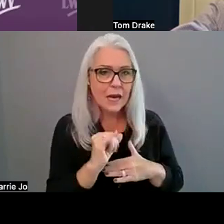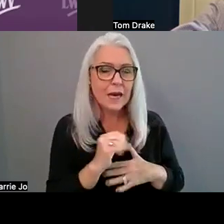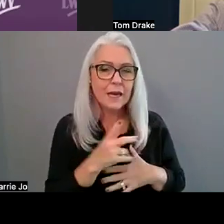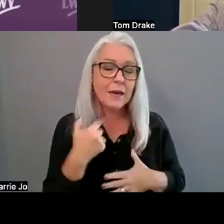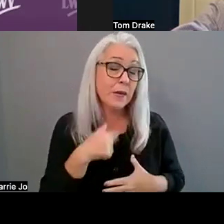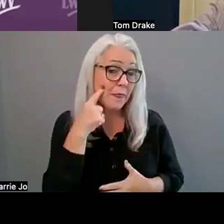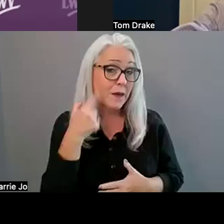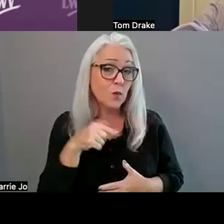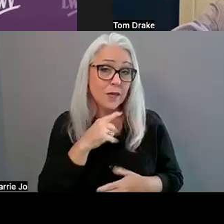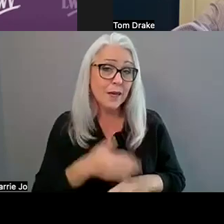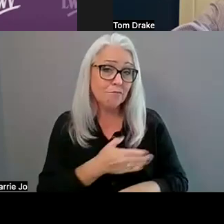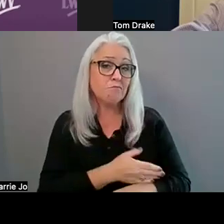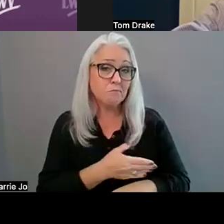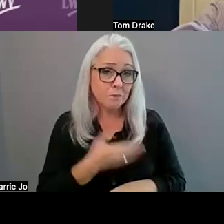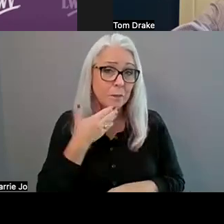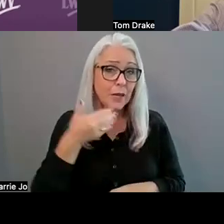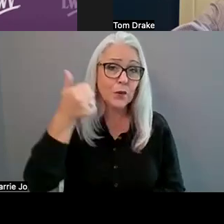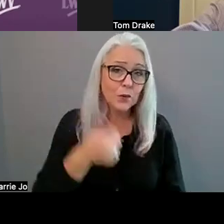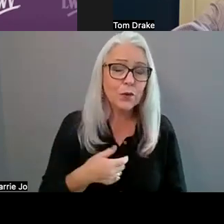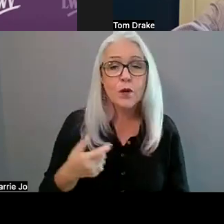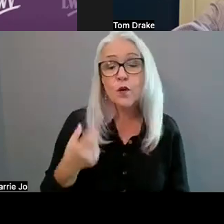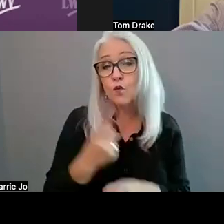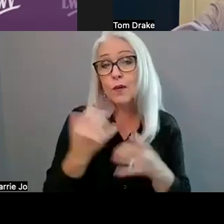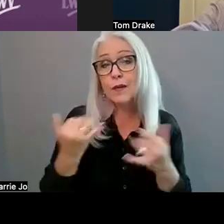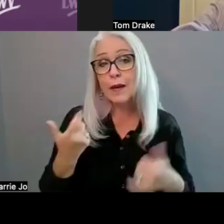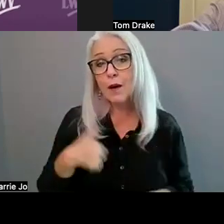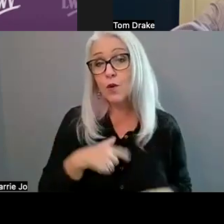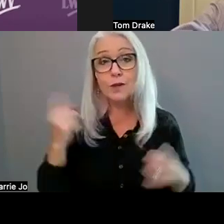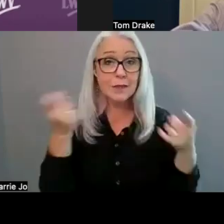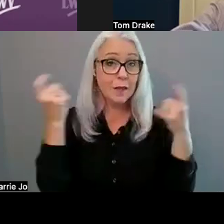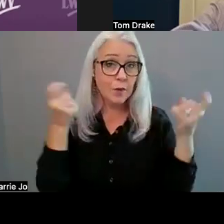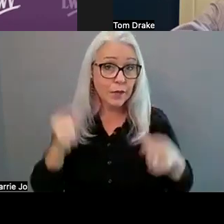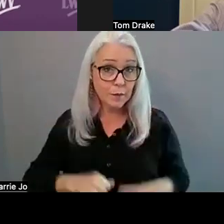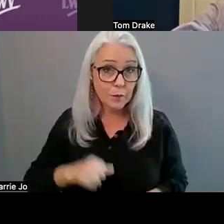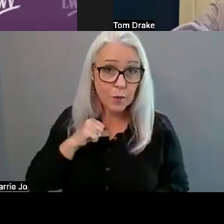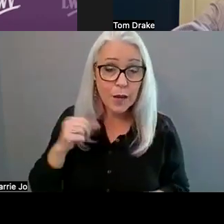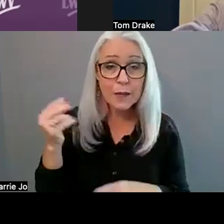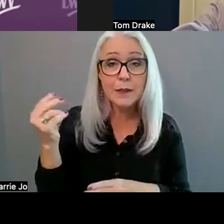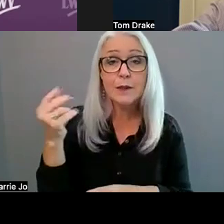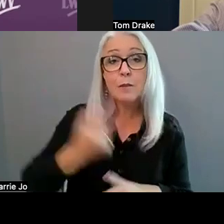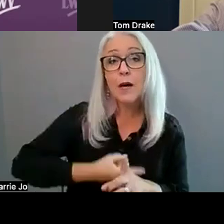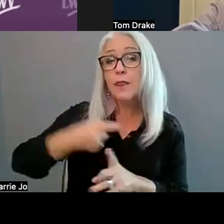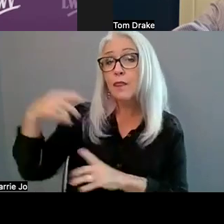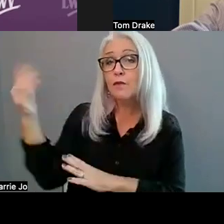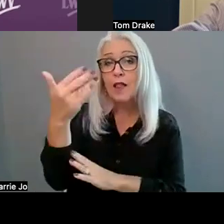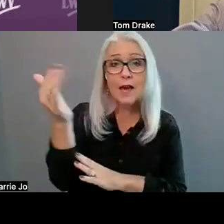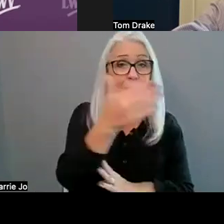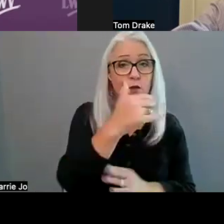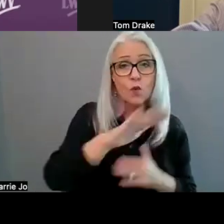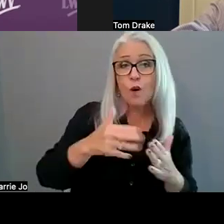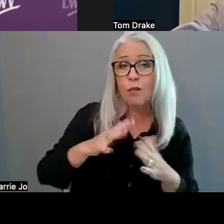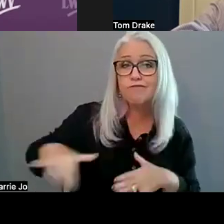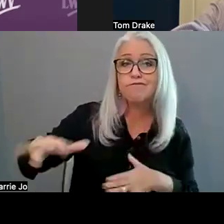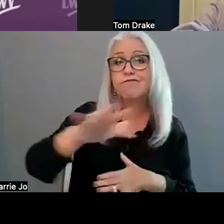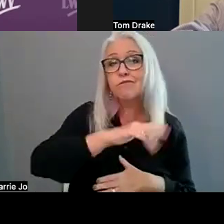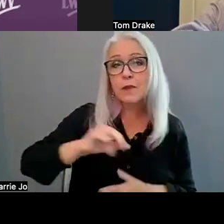better. But right now, for example, we're celebrating Pride Month. The flags are up all over the village for the entire